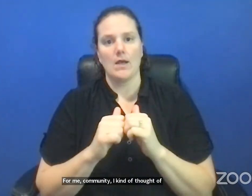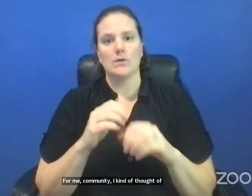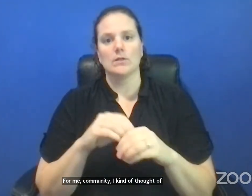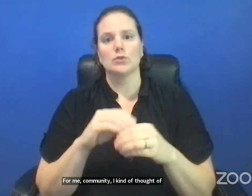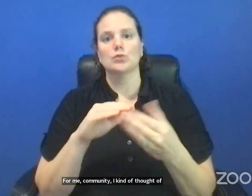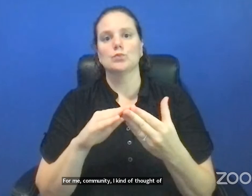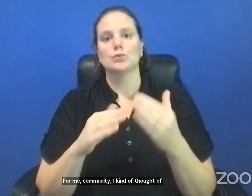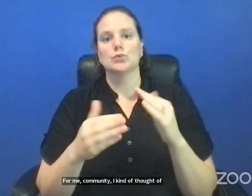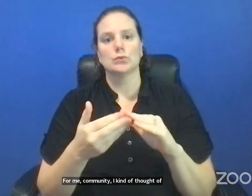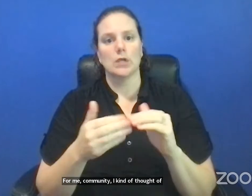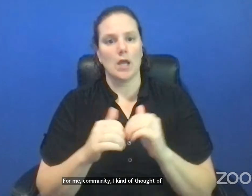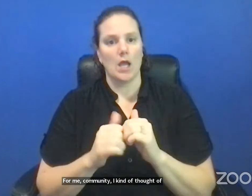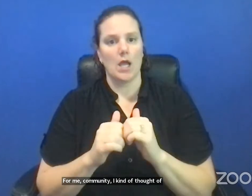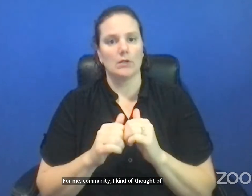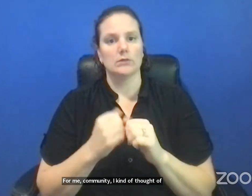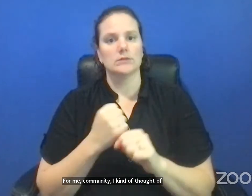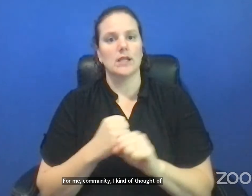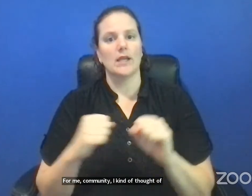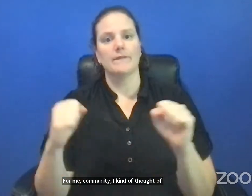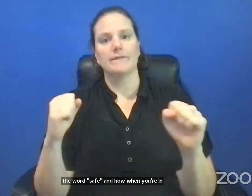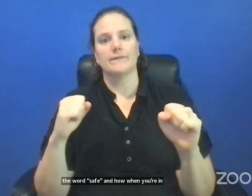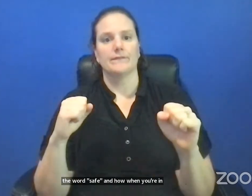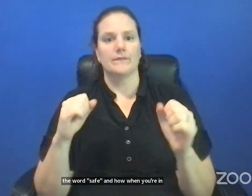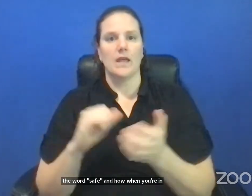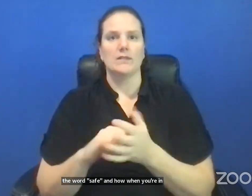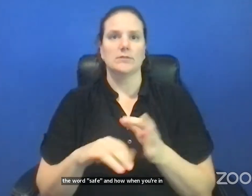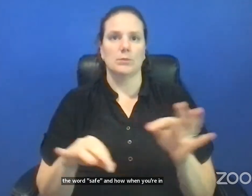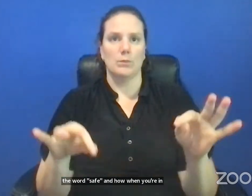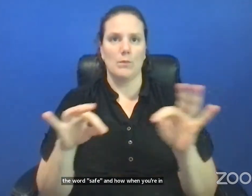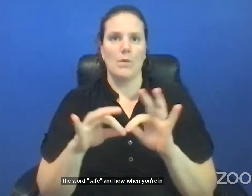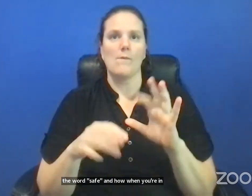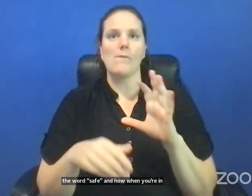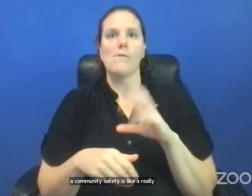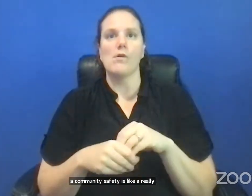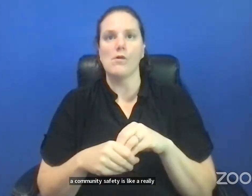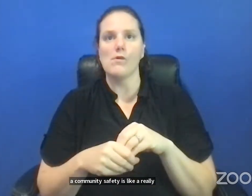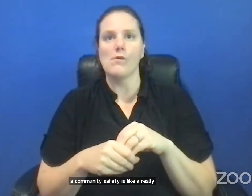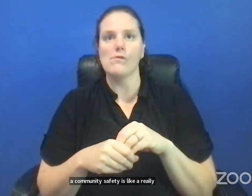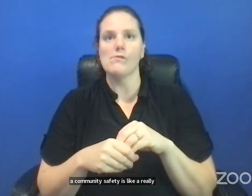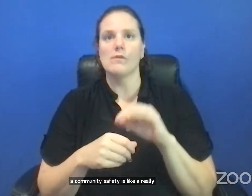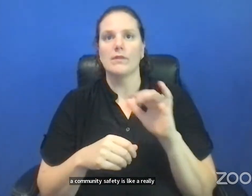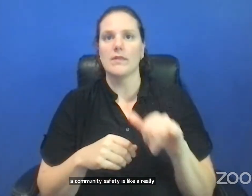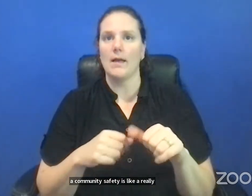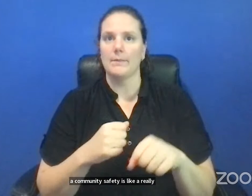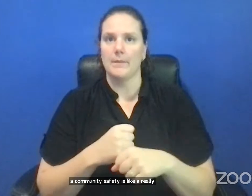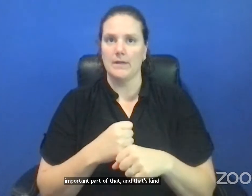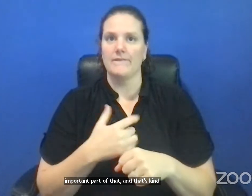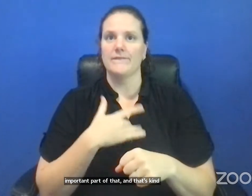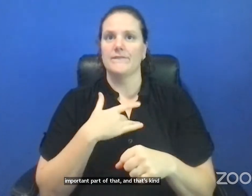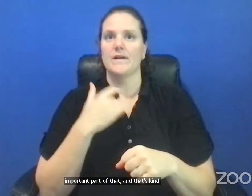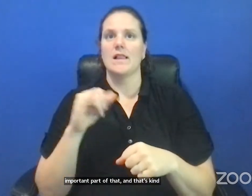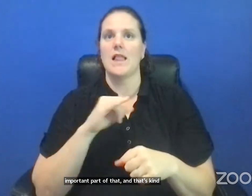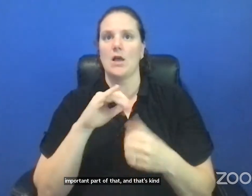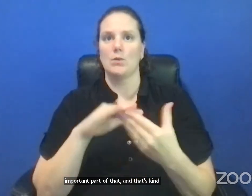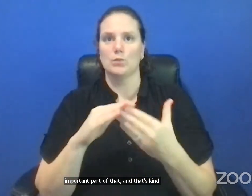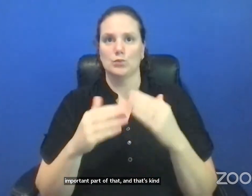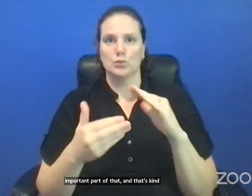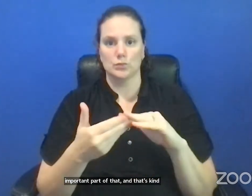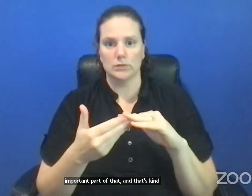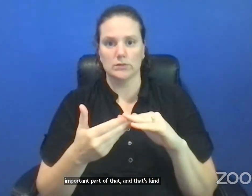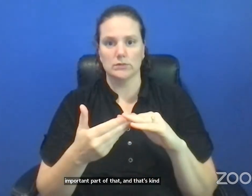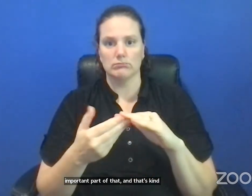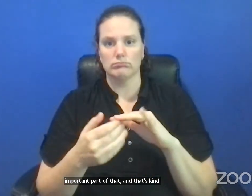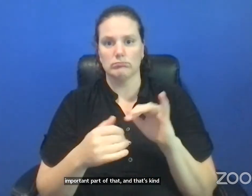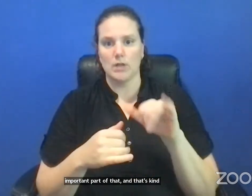community, safety is like a really important part of that. And that's kind of what makes it feel like a community, is it's a place